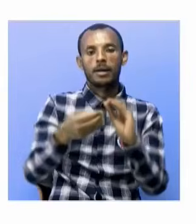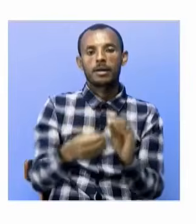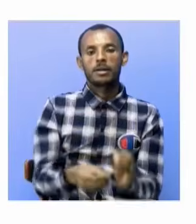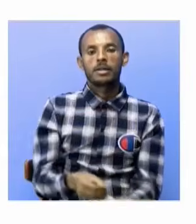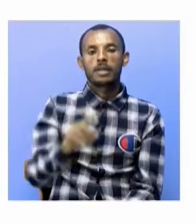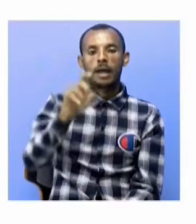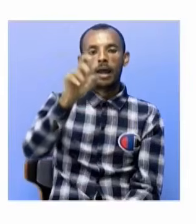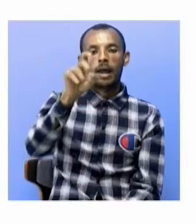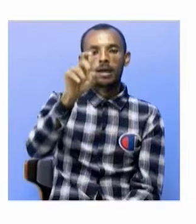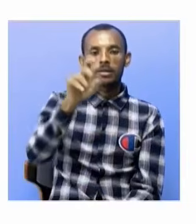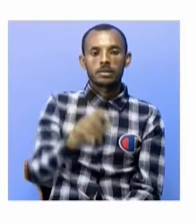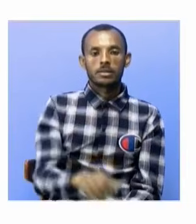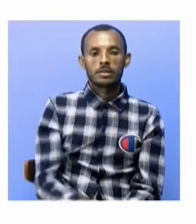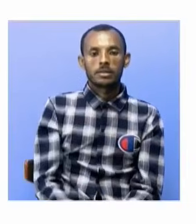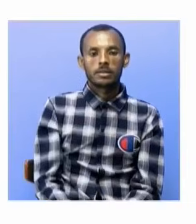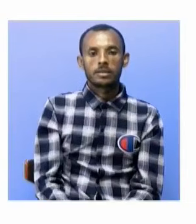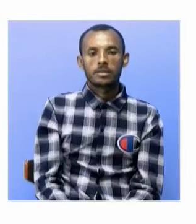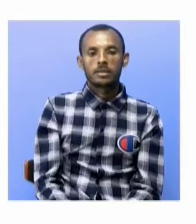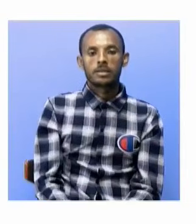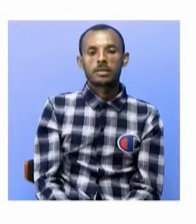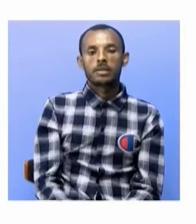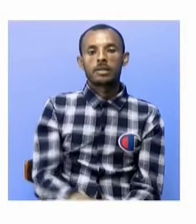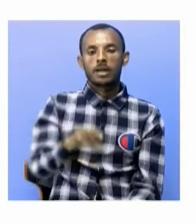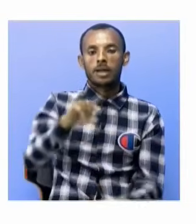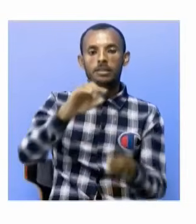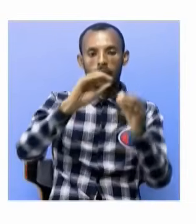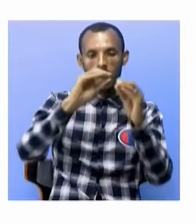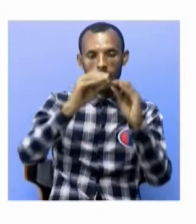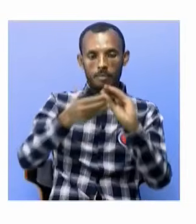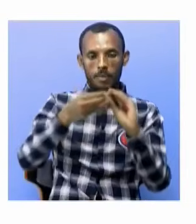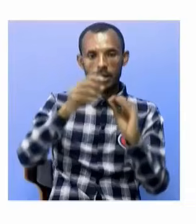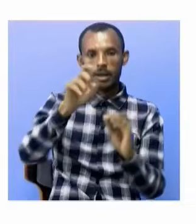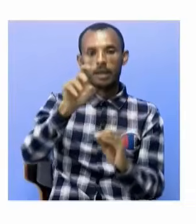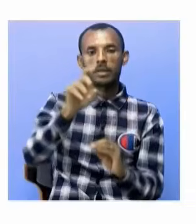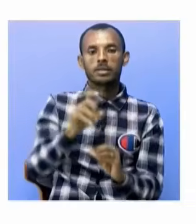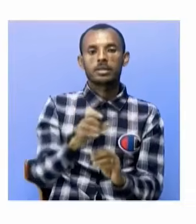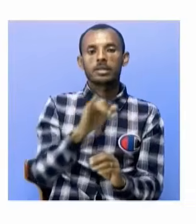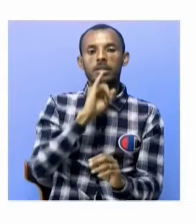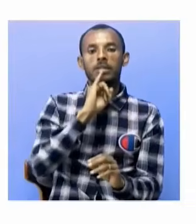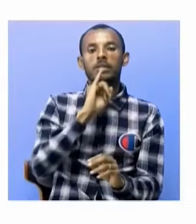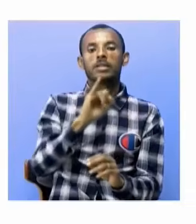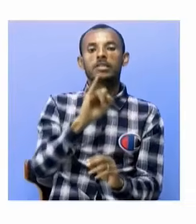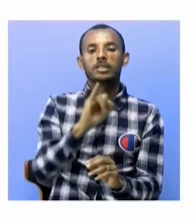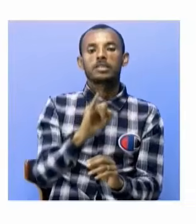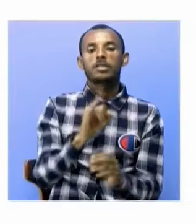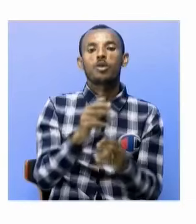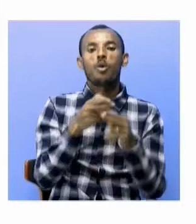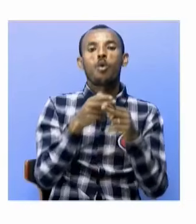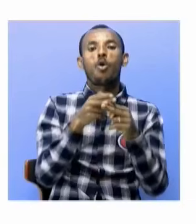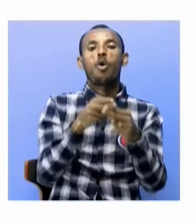x, a rational number x is called